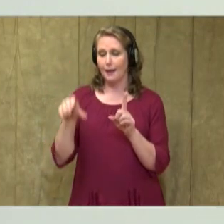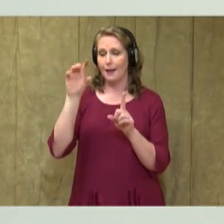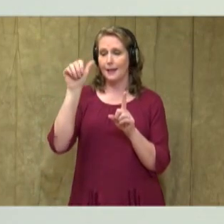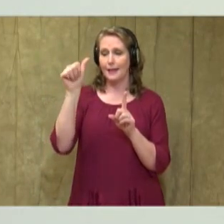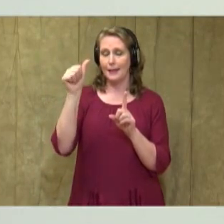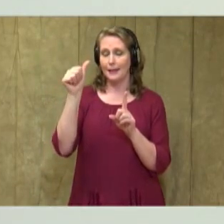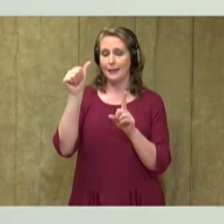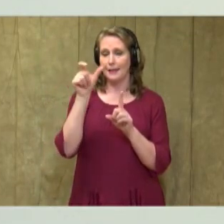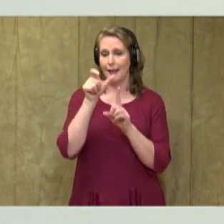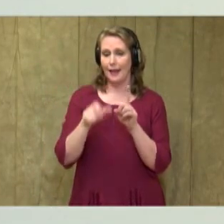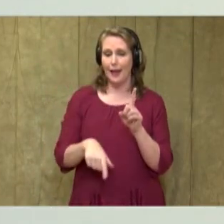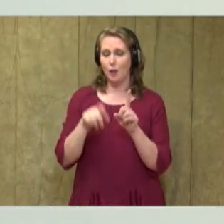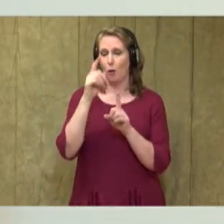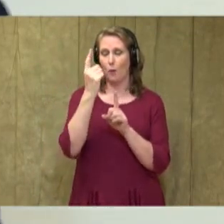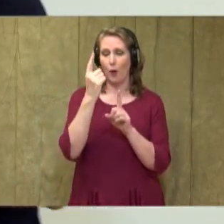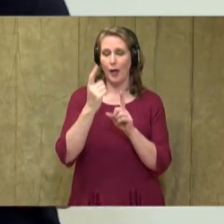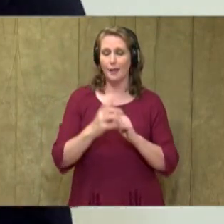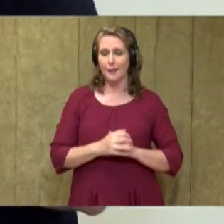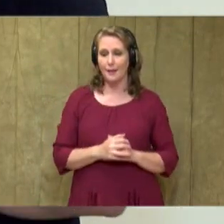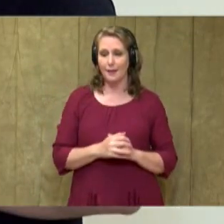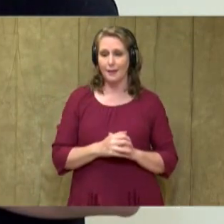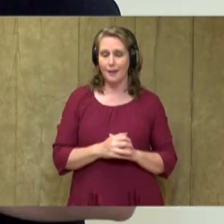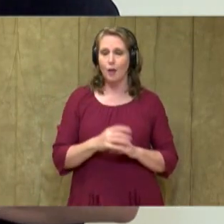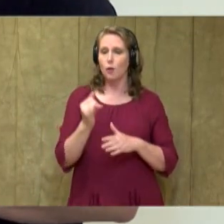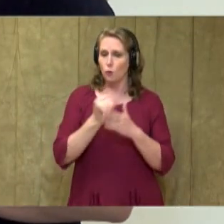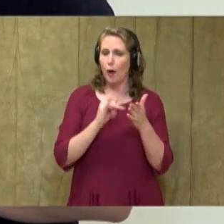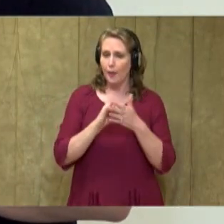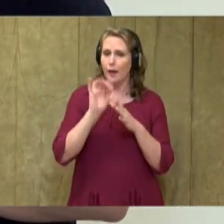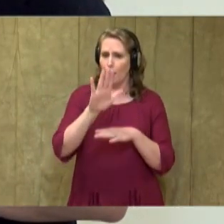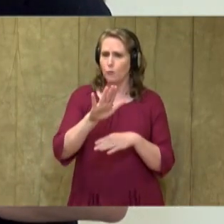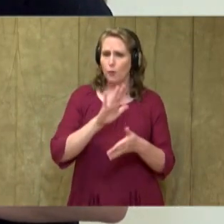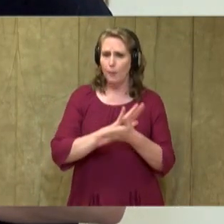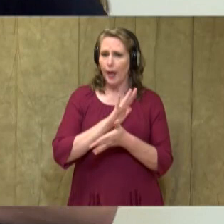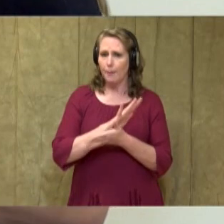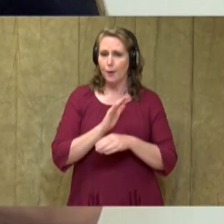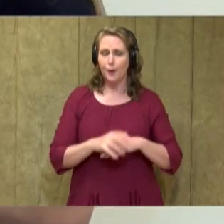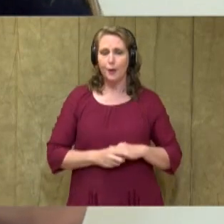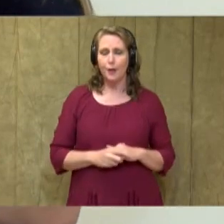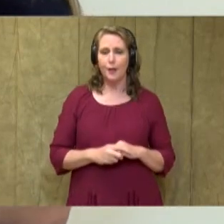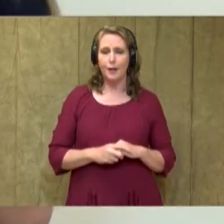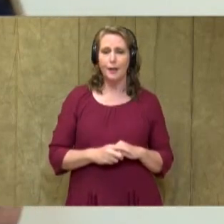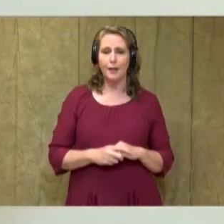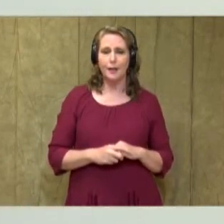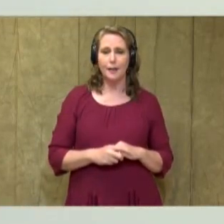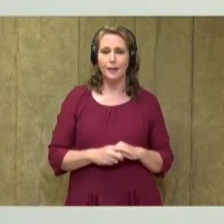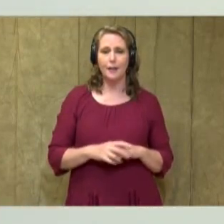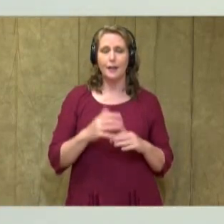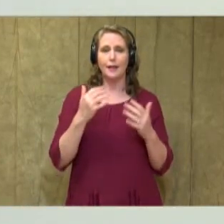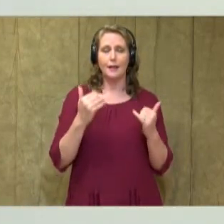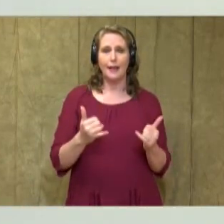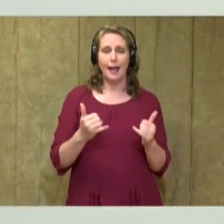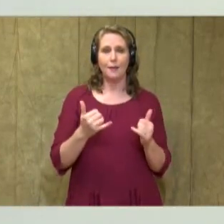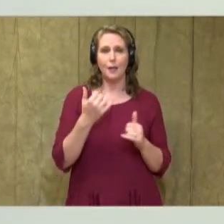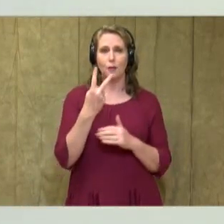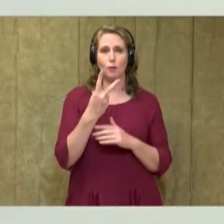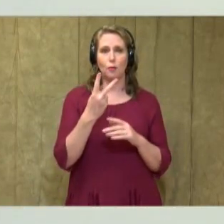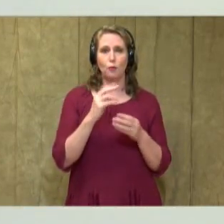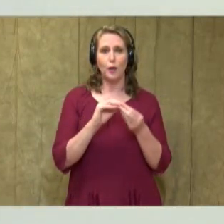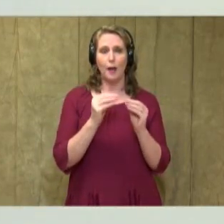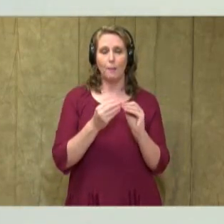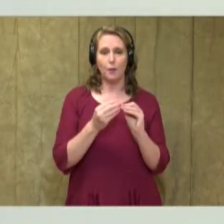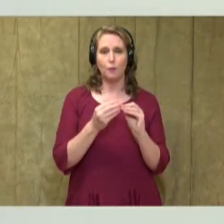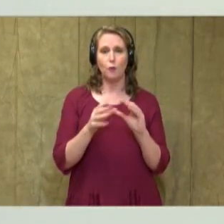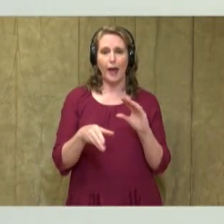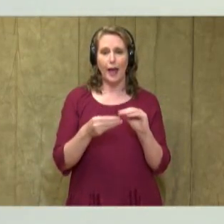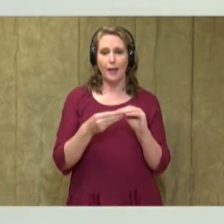tens, and our ones. All right, so draw that on your paper. Now, we're going to build these 2 different numbers